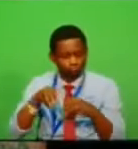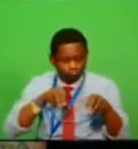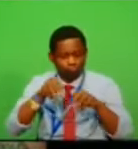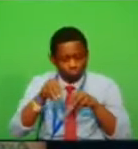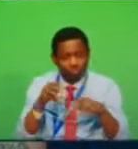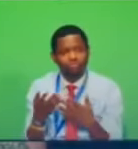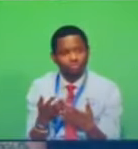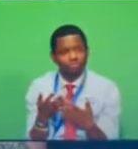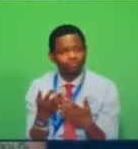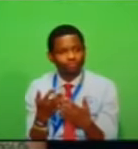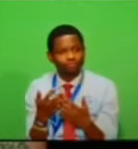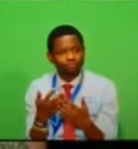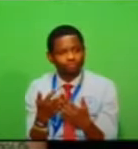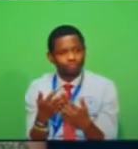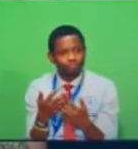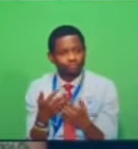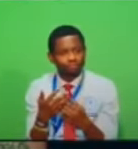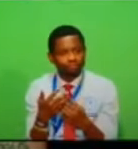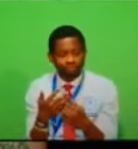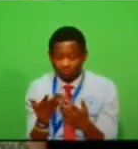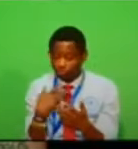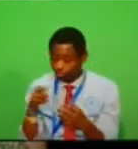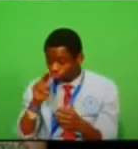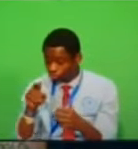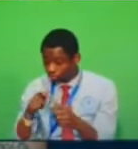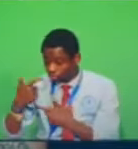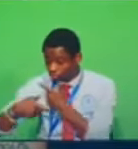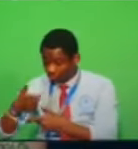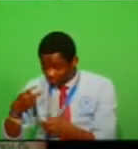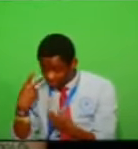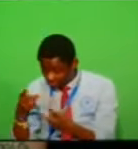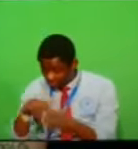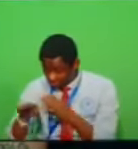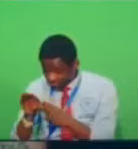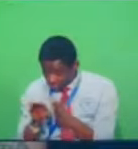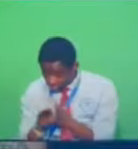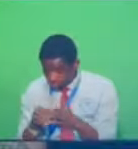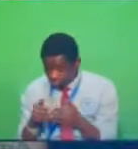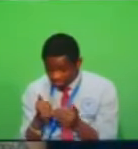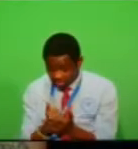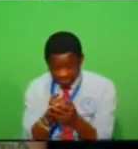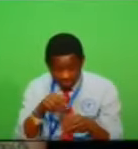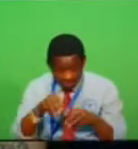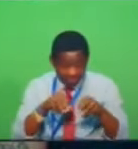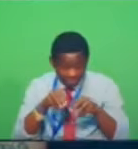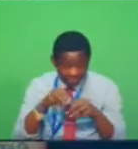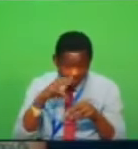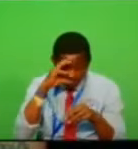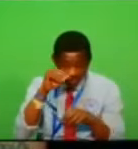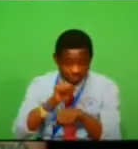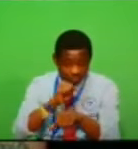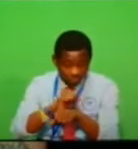to tap into that grace that I've seen in the Bible, right? To be able to also manage in the best way the men that I was